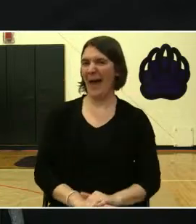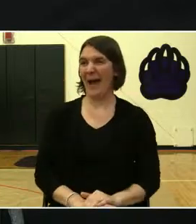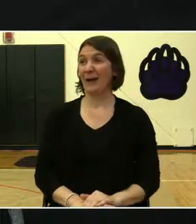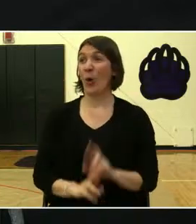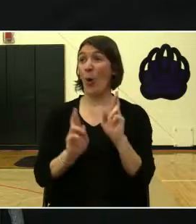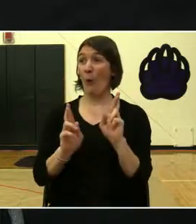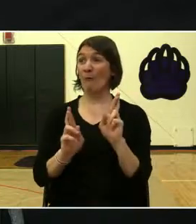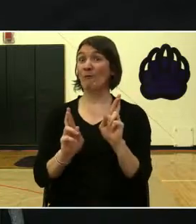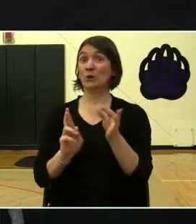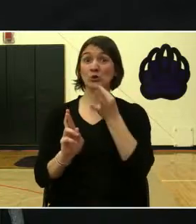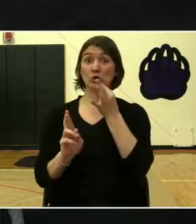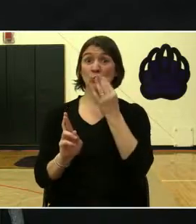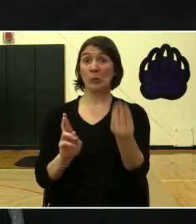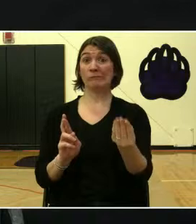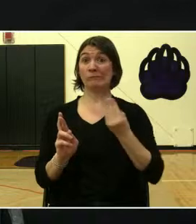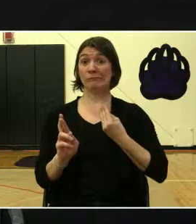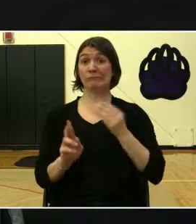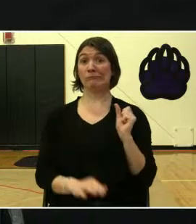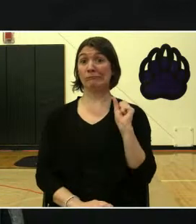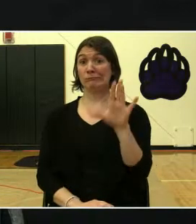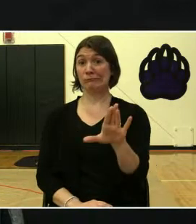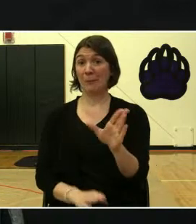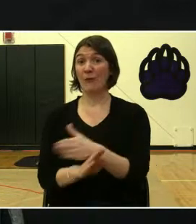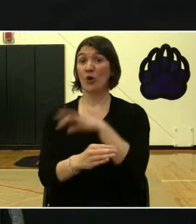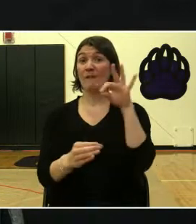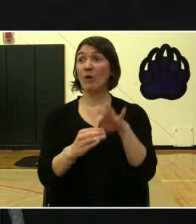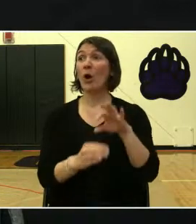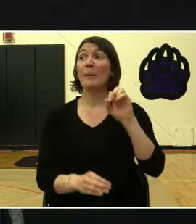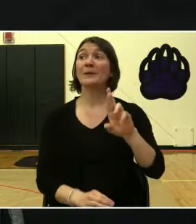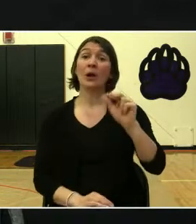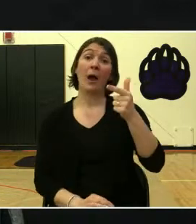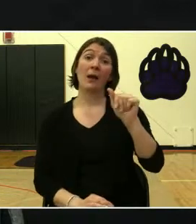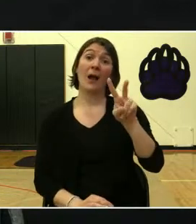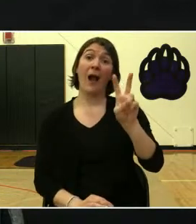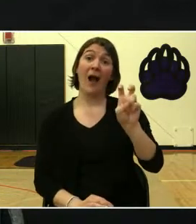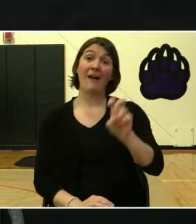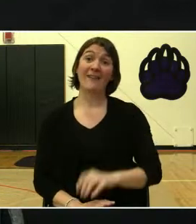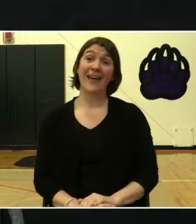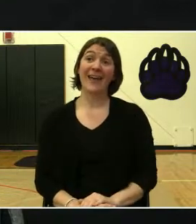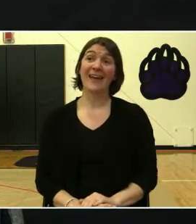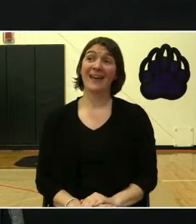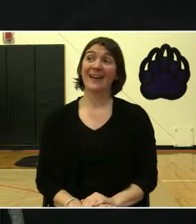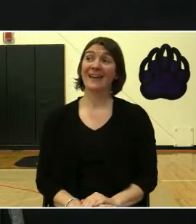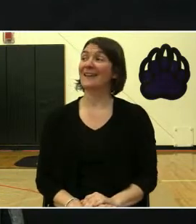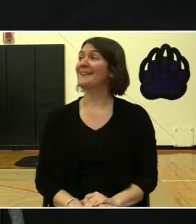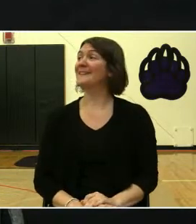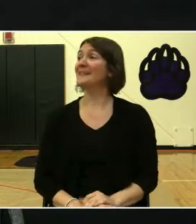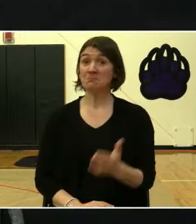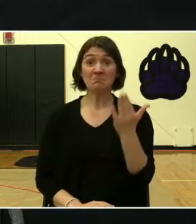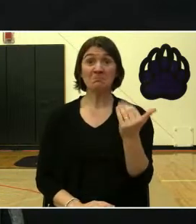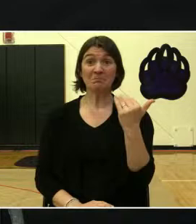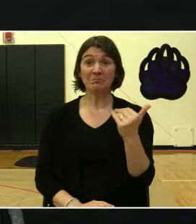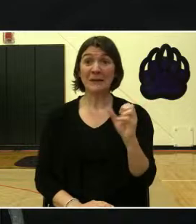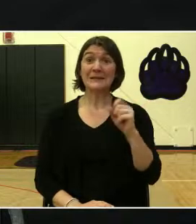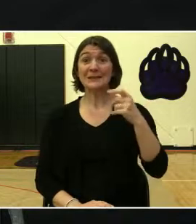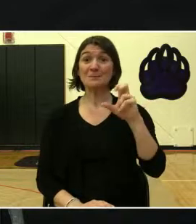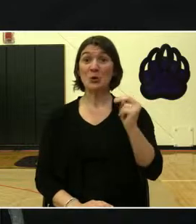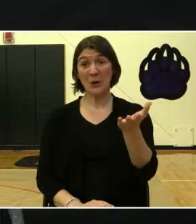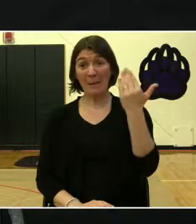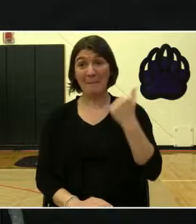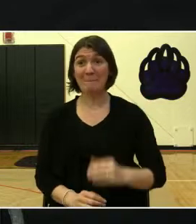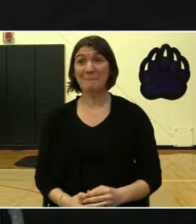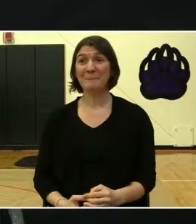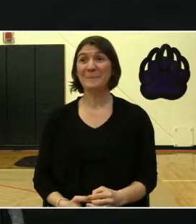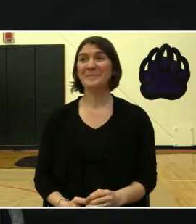hopefully it'll be available and ready before we're ready to vote Mr Agave yeah Mr Agave spoon